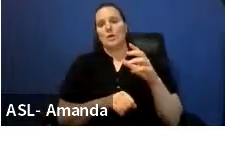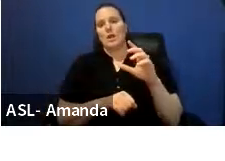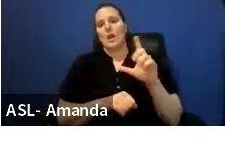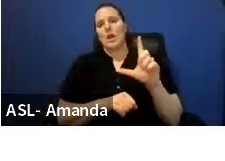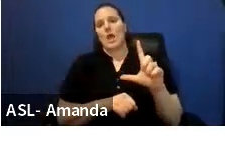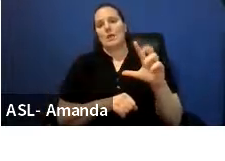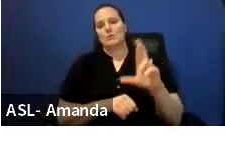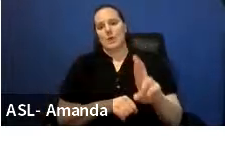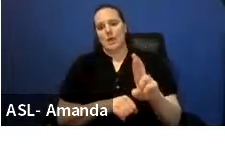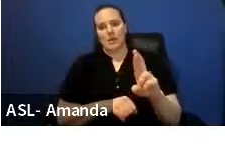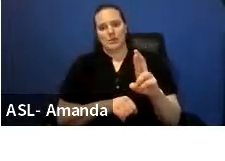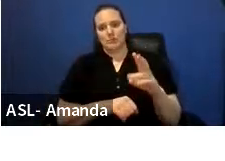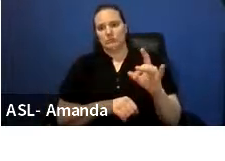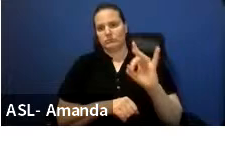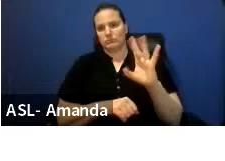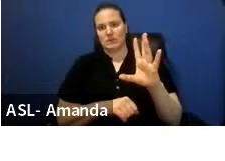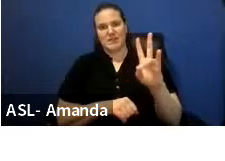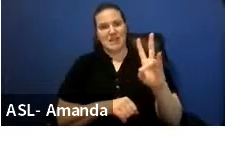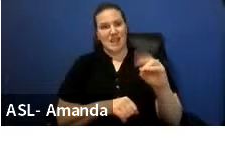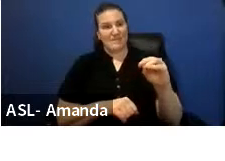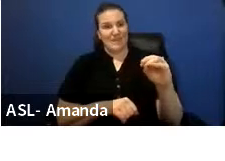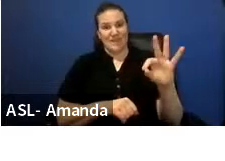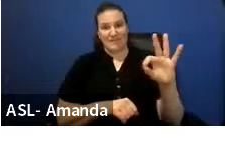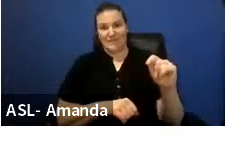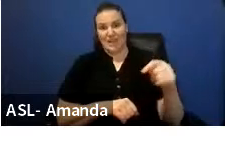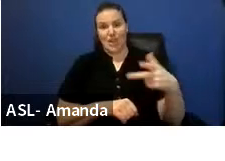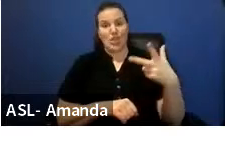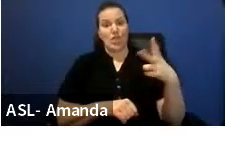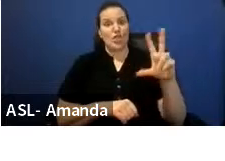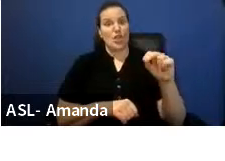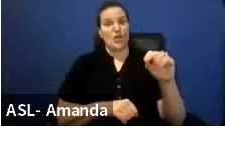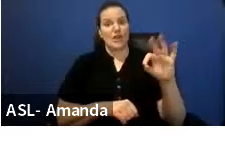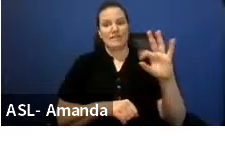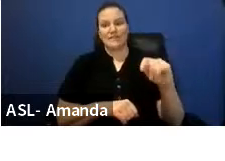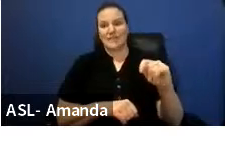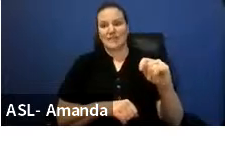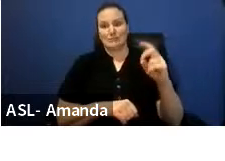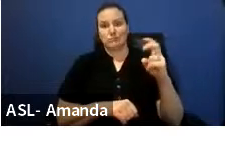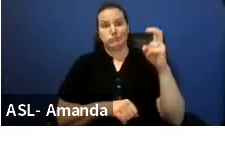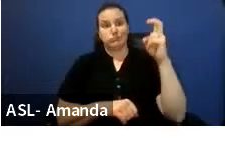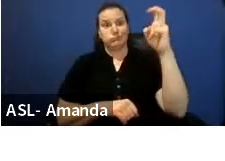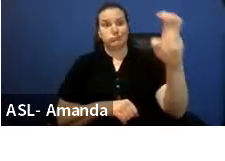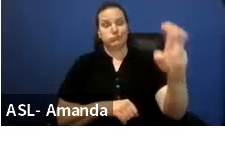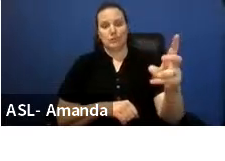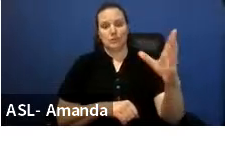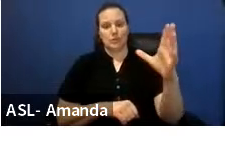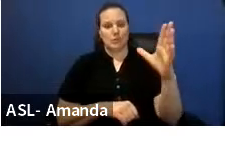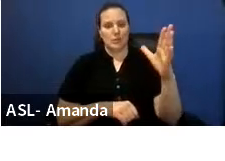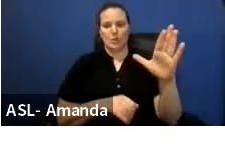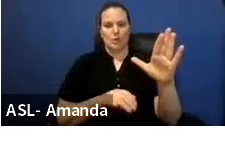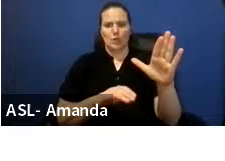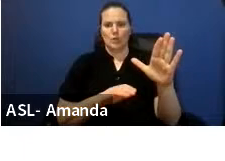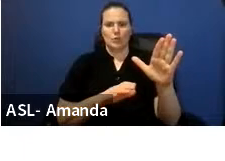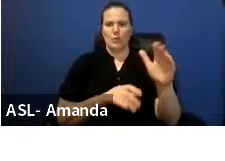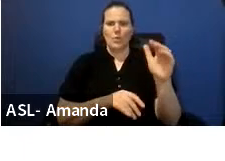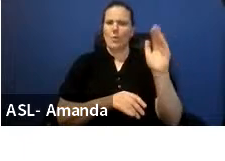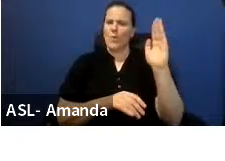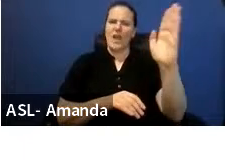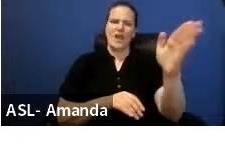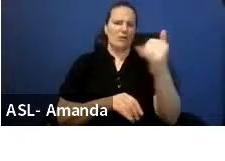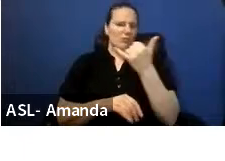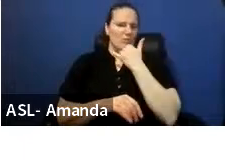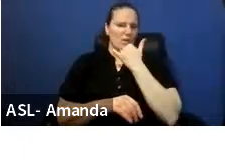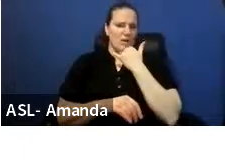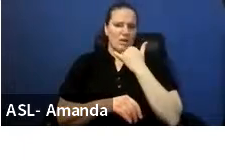air are ridiculous, 70 feet and 30 feet. I mean, you guys are way down the path. I think